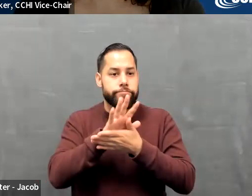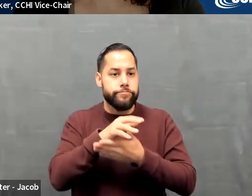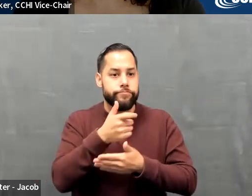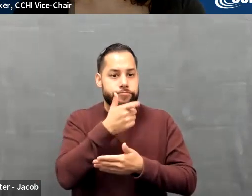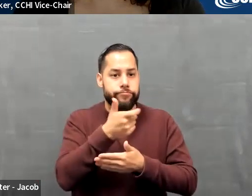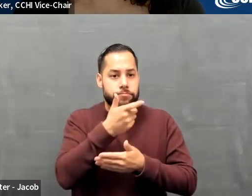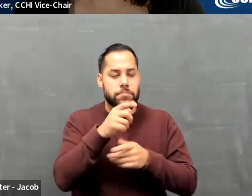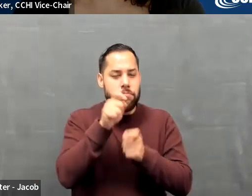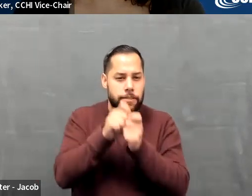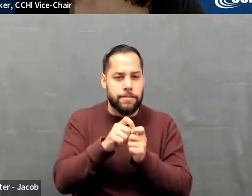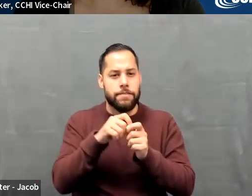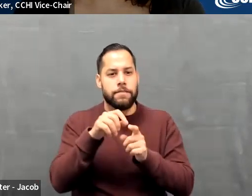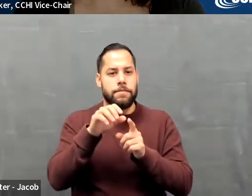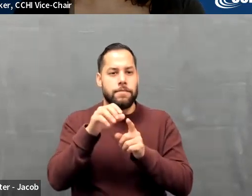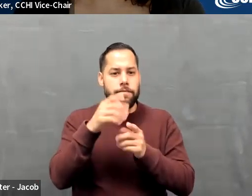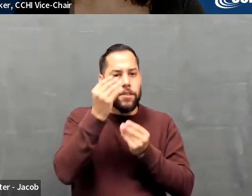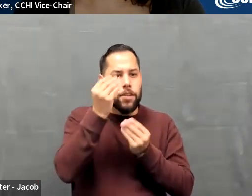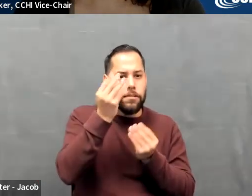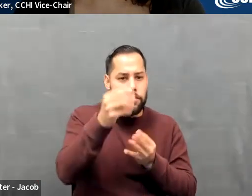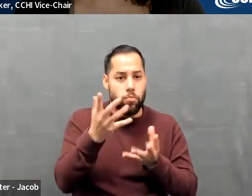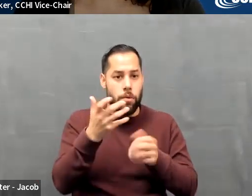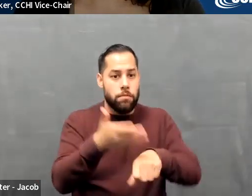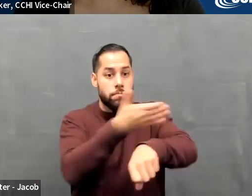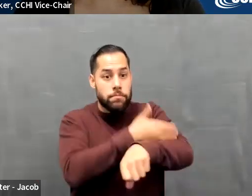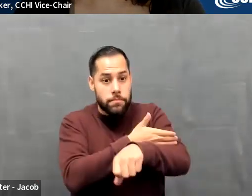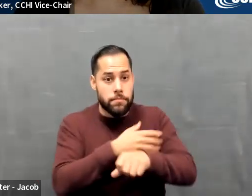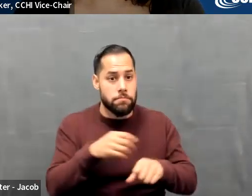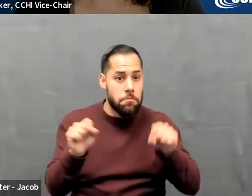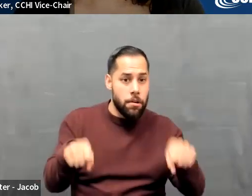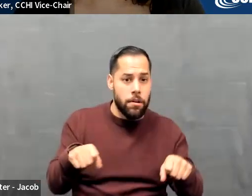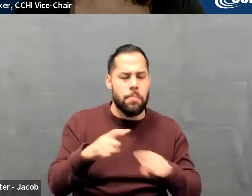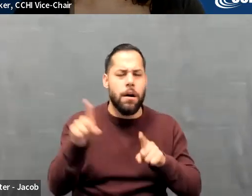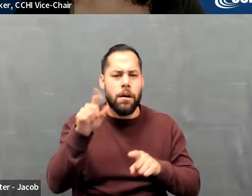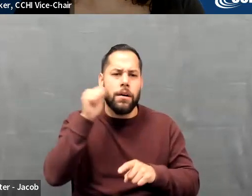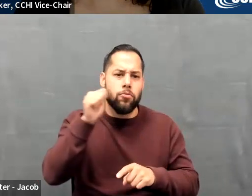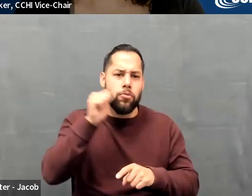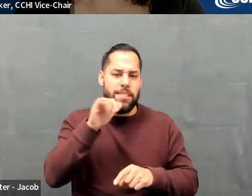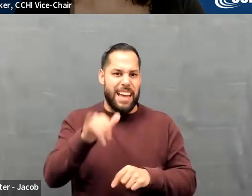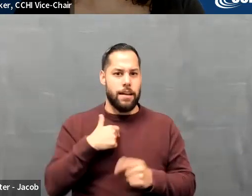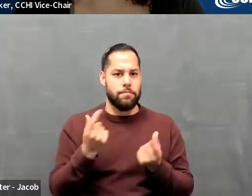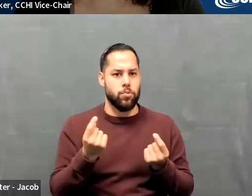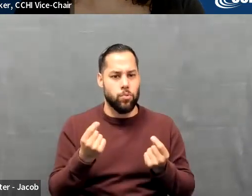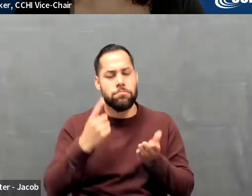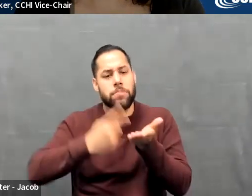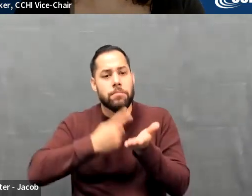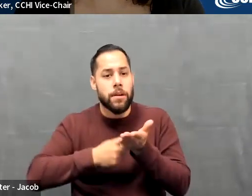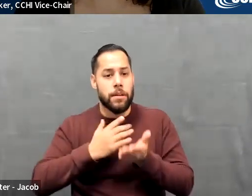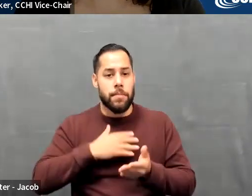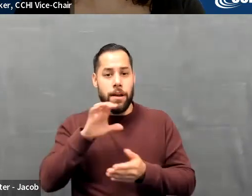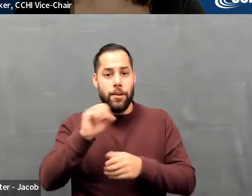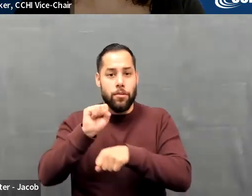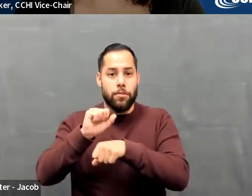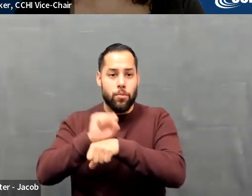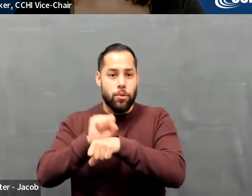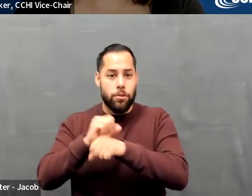content that you wanna improve. But every day, that's what I do. And sometimes I do this with my